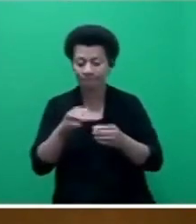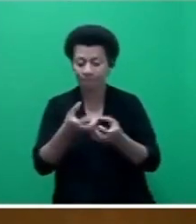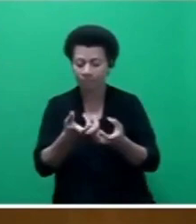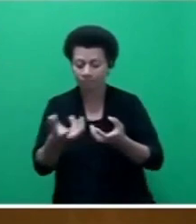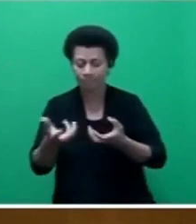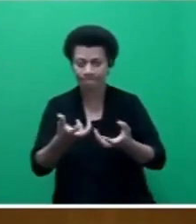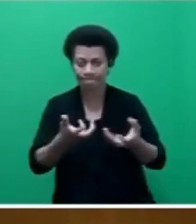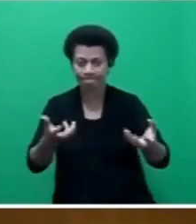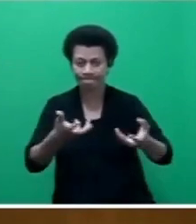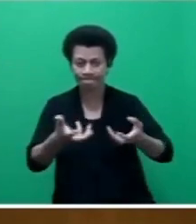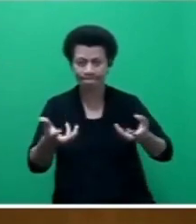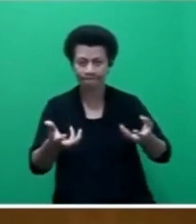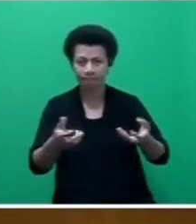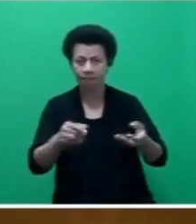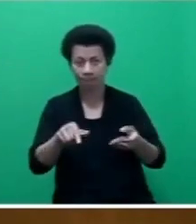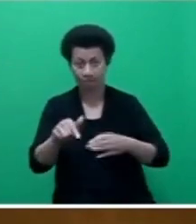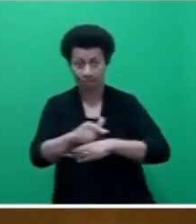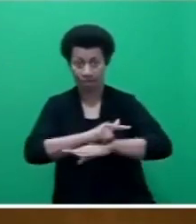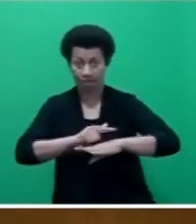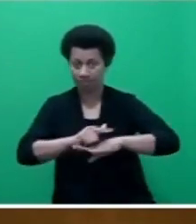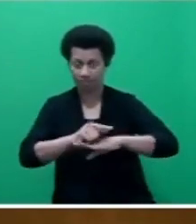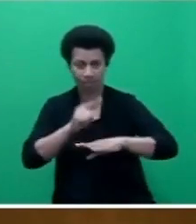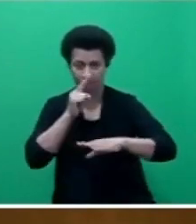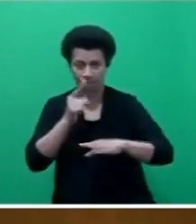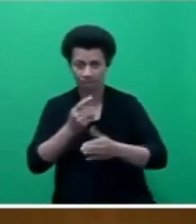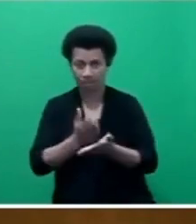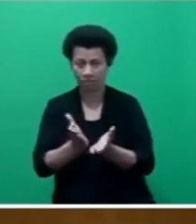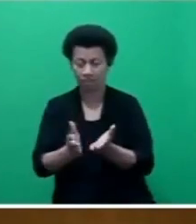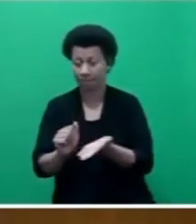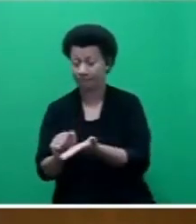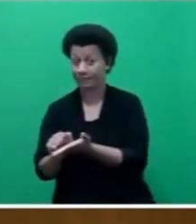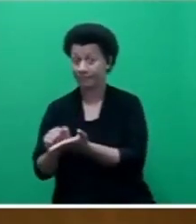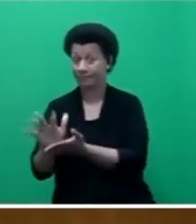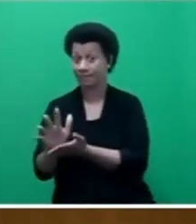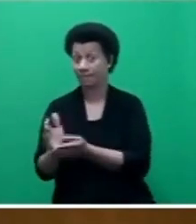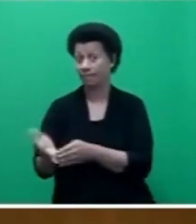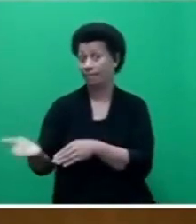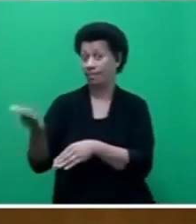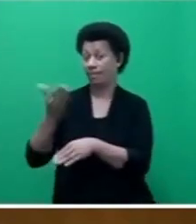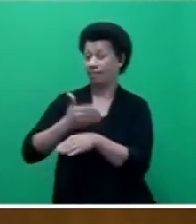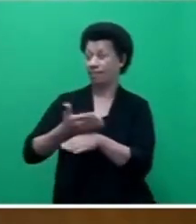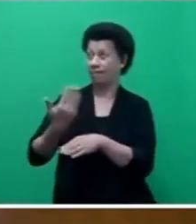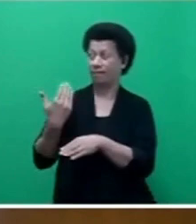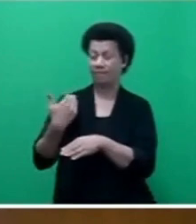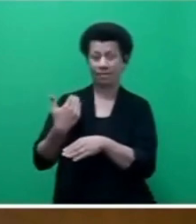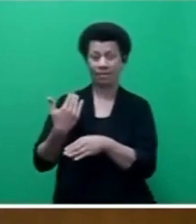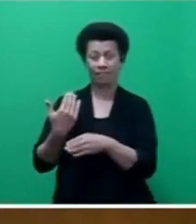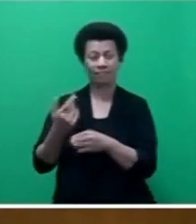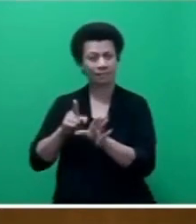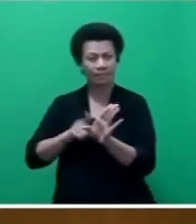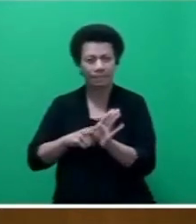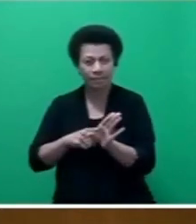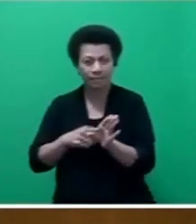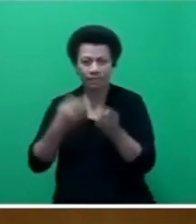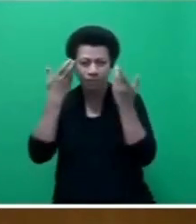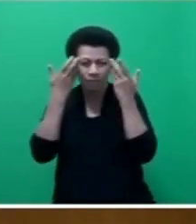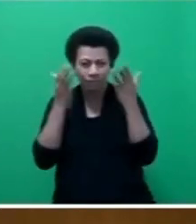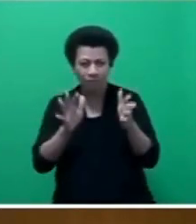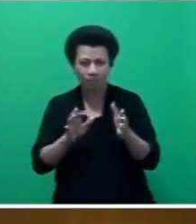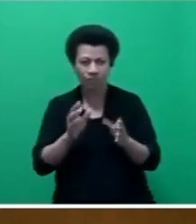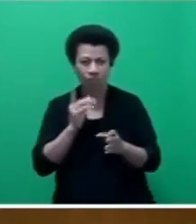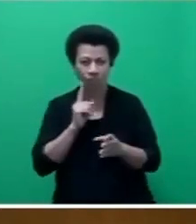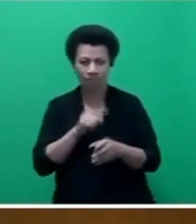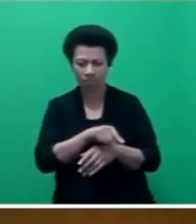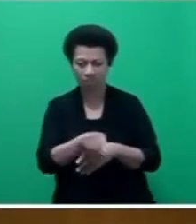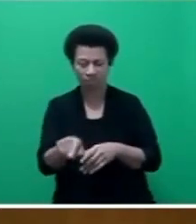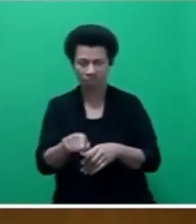land, which was sold without consent many years prior. Mr. Speaker, the Director